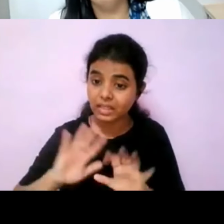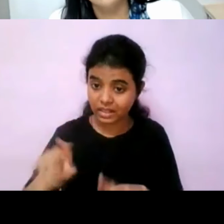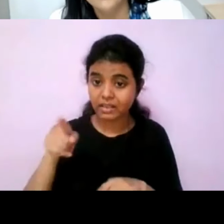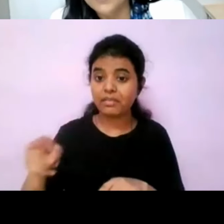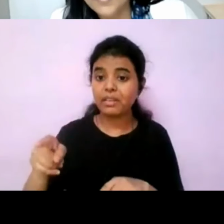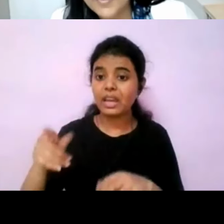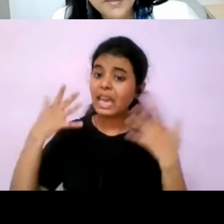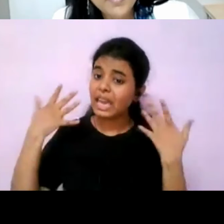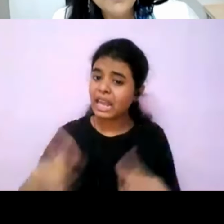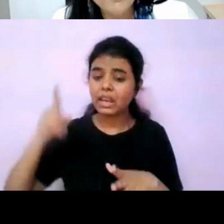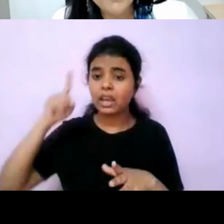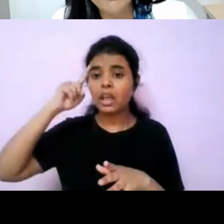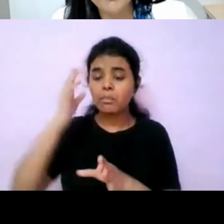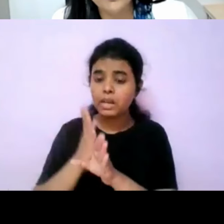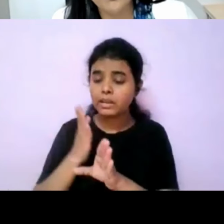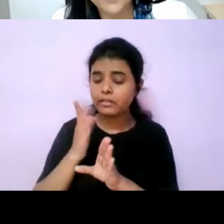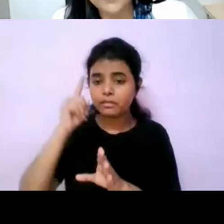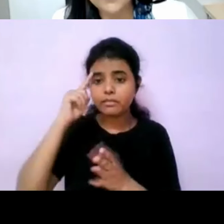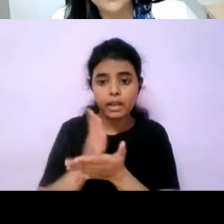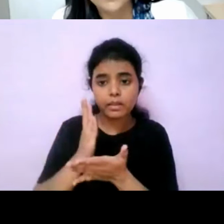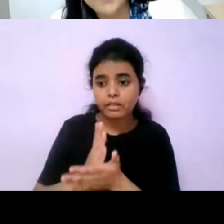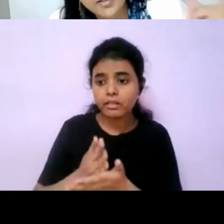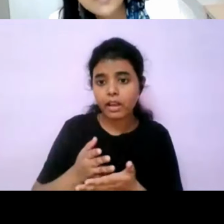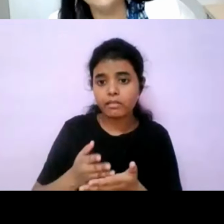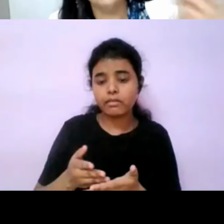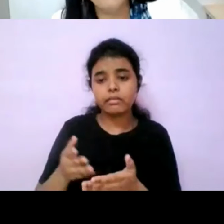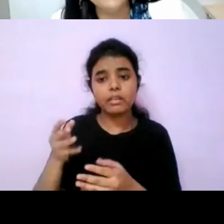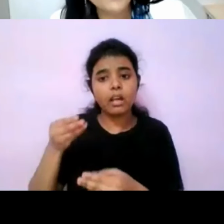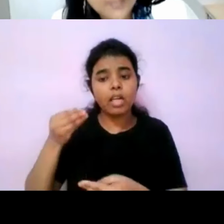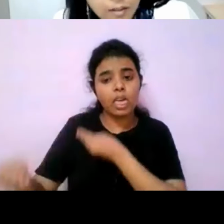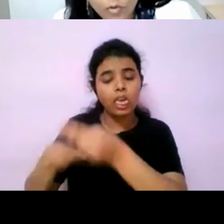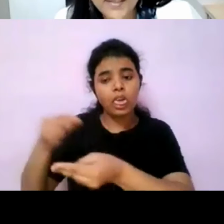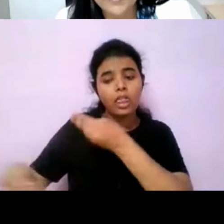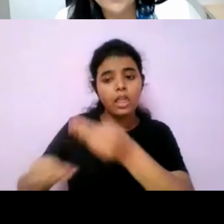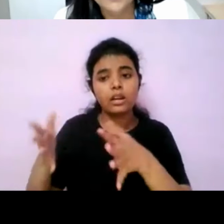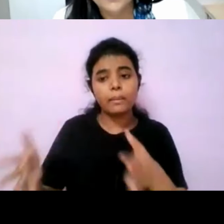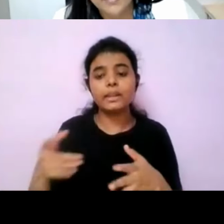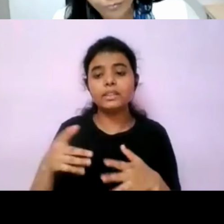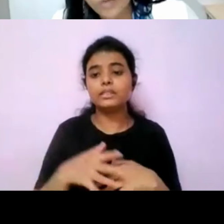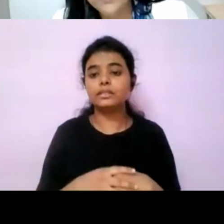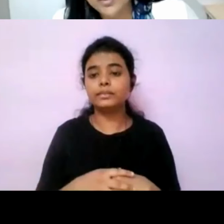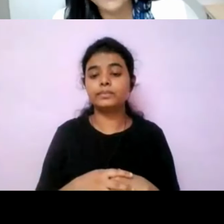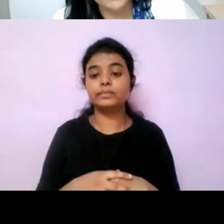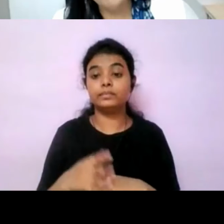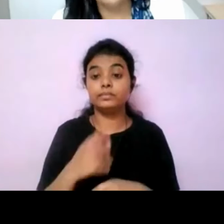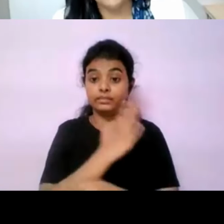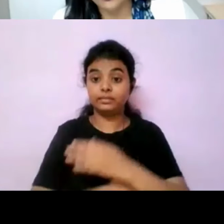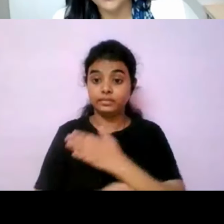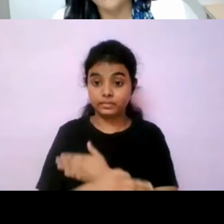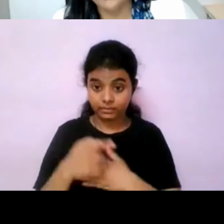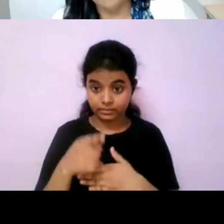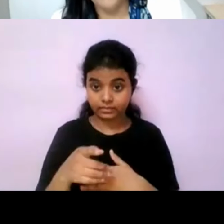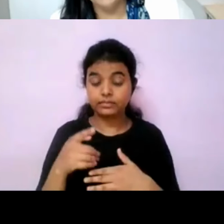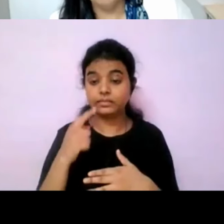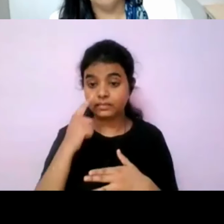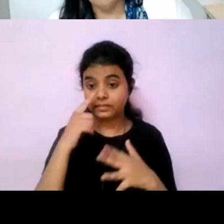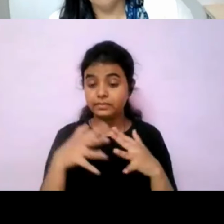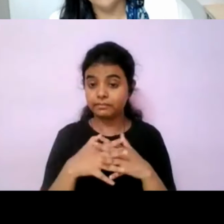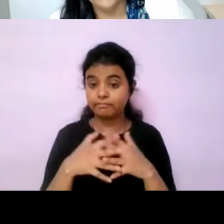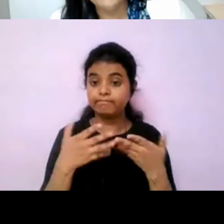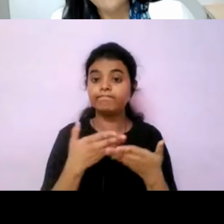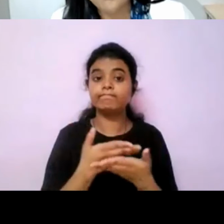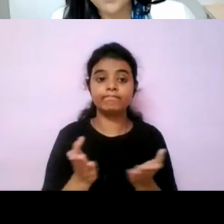them, disabled women have been oppressed because they have been excluded from the same stereotypes of being a